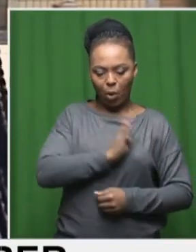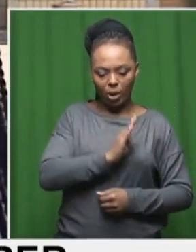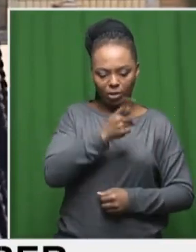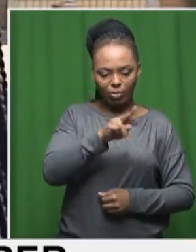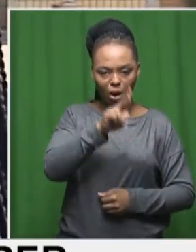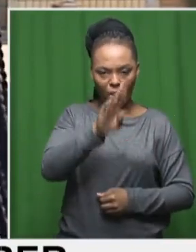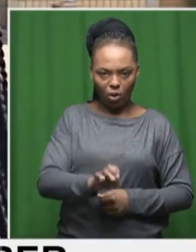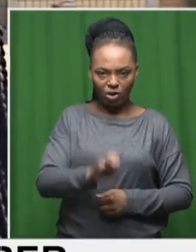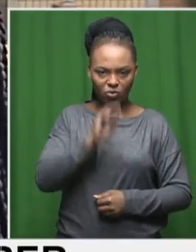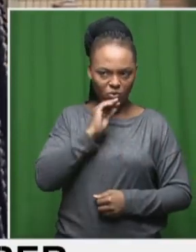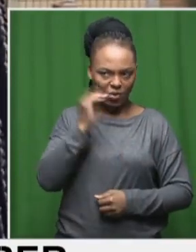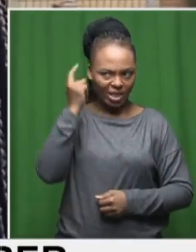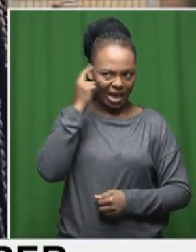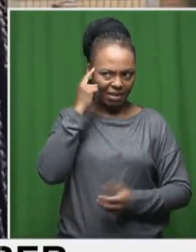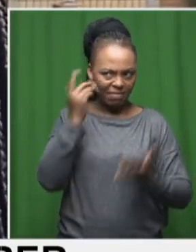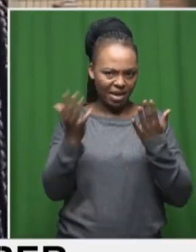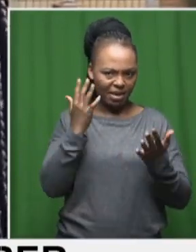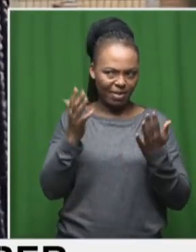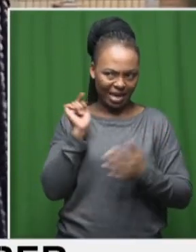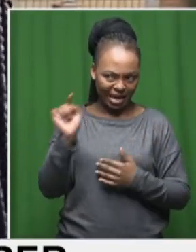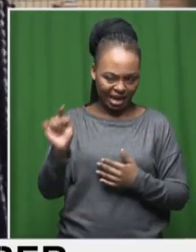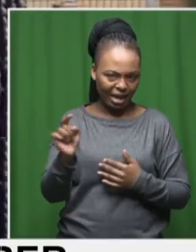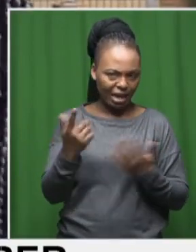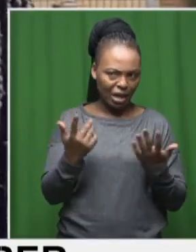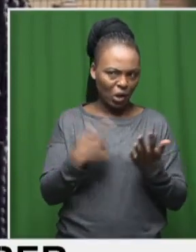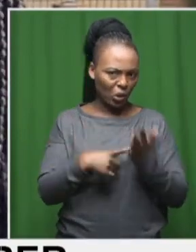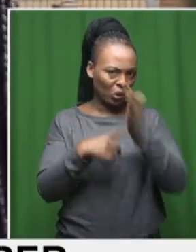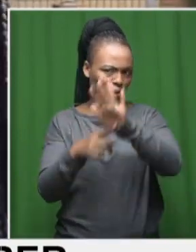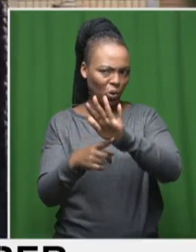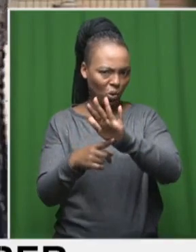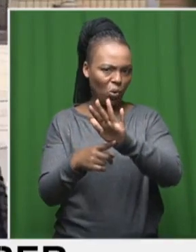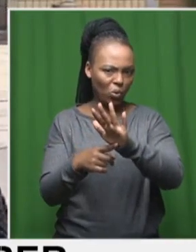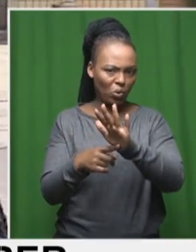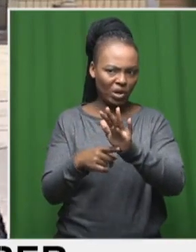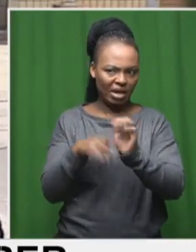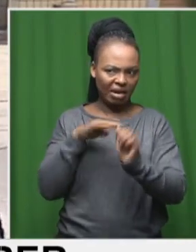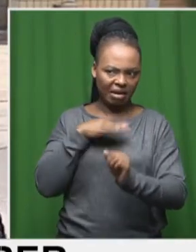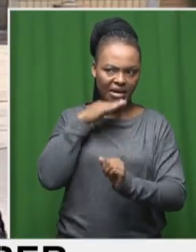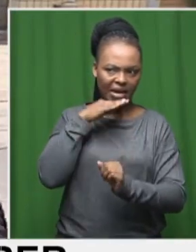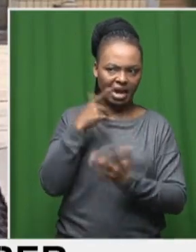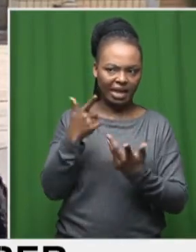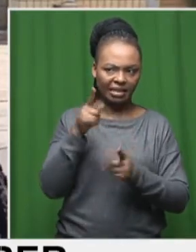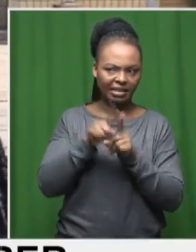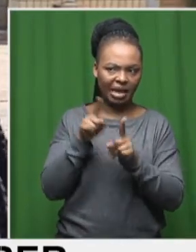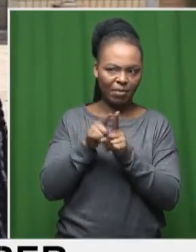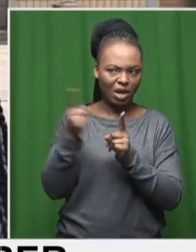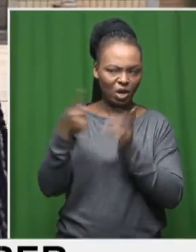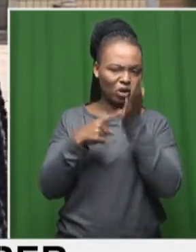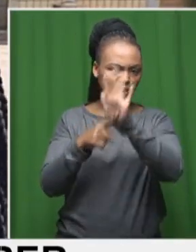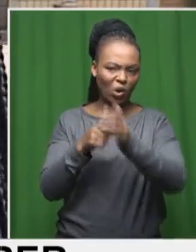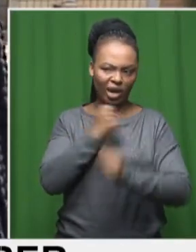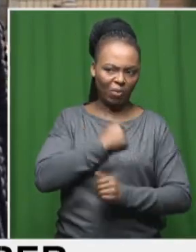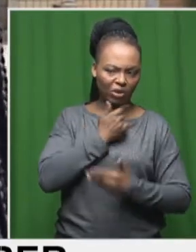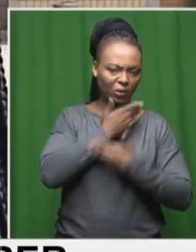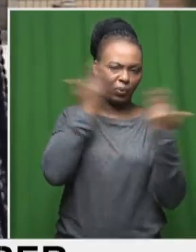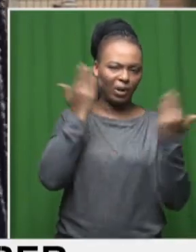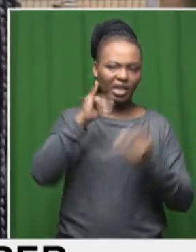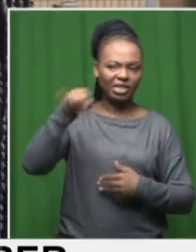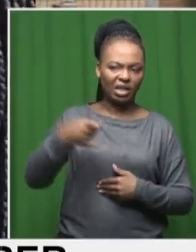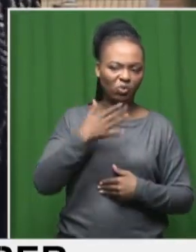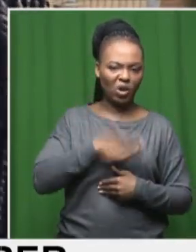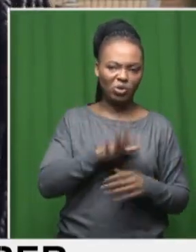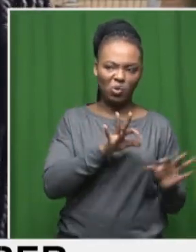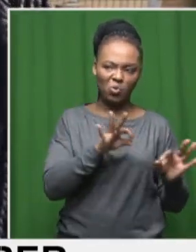one of the indications where he has had or has shown no remorse and just want to drag out this